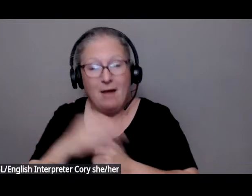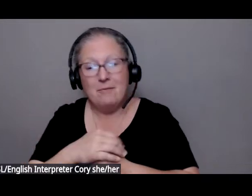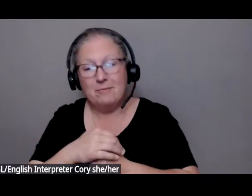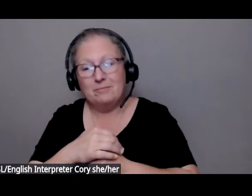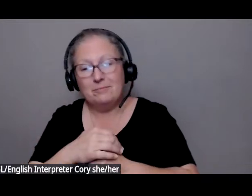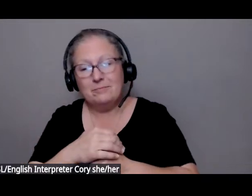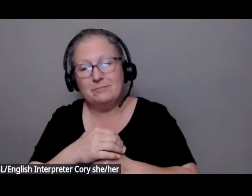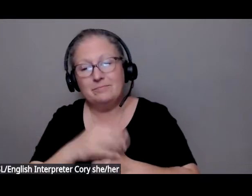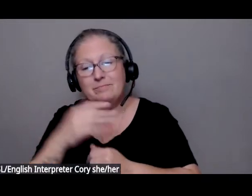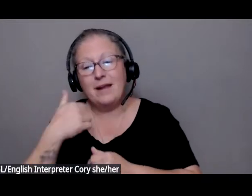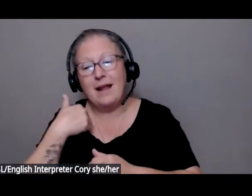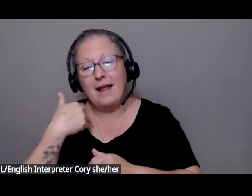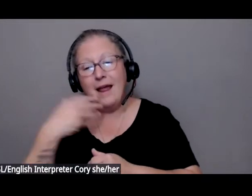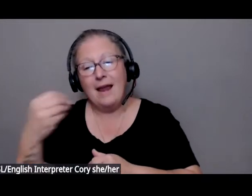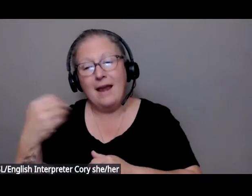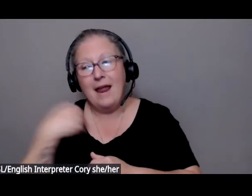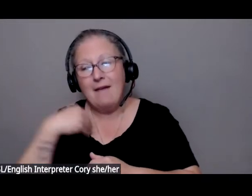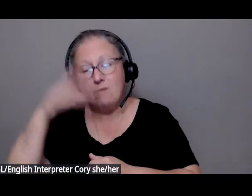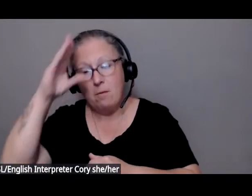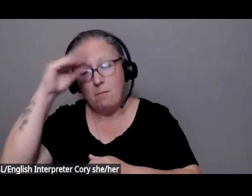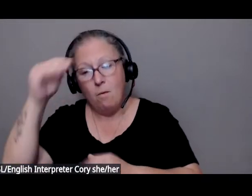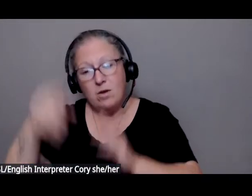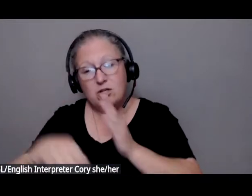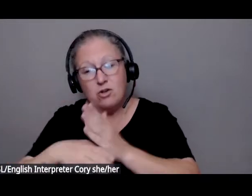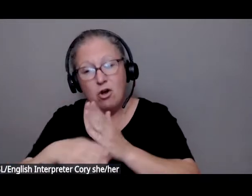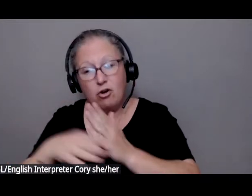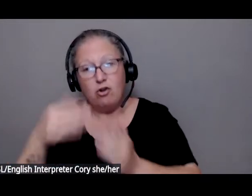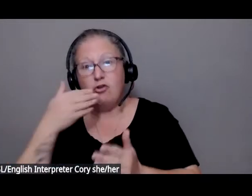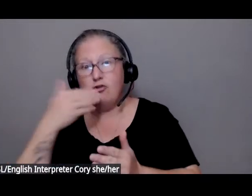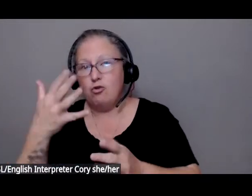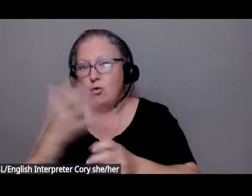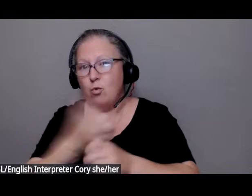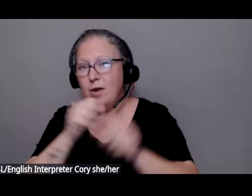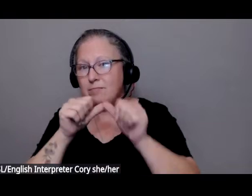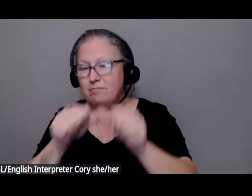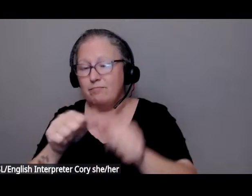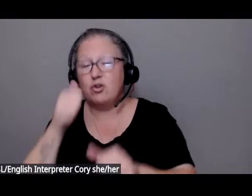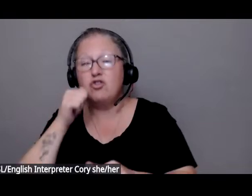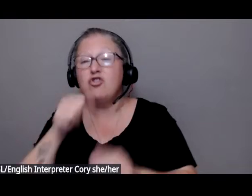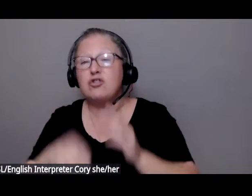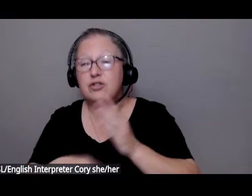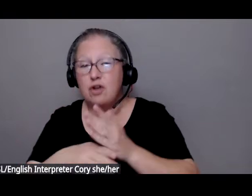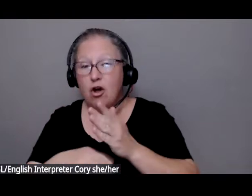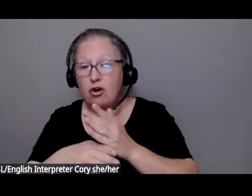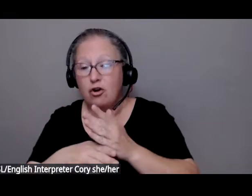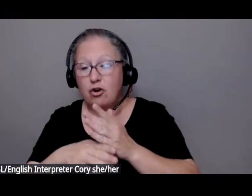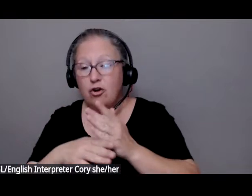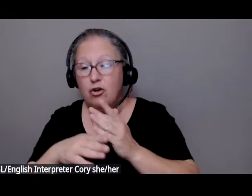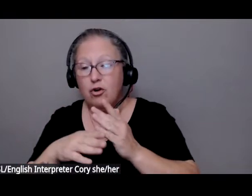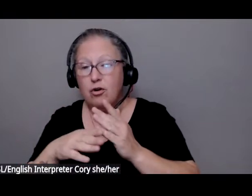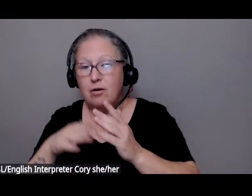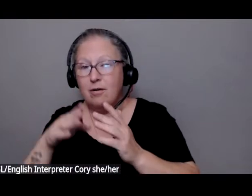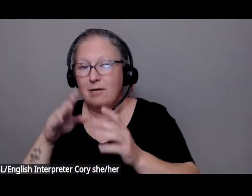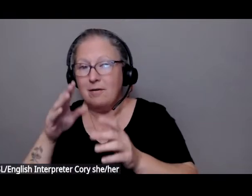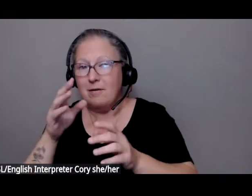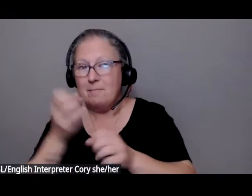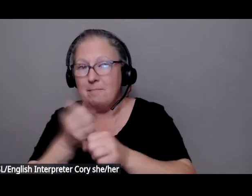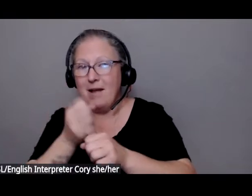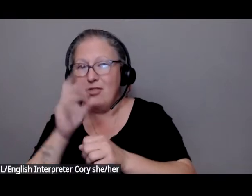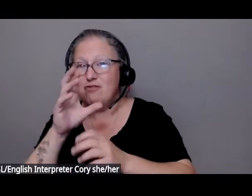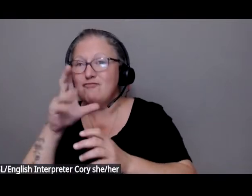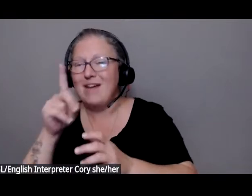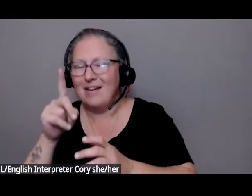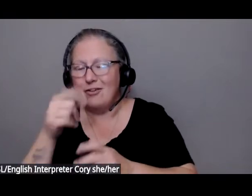And then we have boys soccer, who have a very good win streak. Girls soccer, making records. Girls and